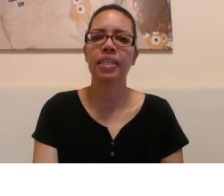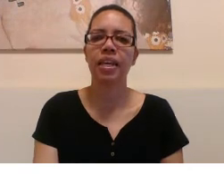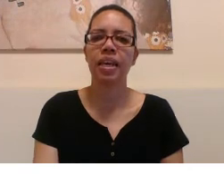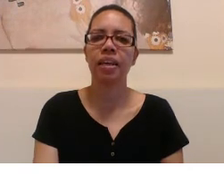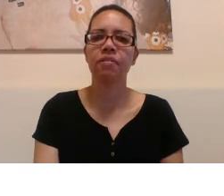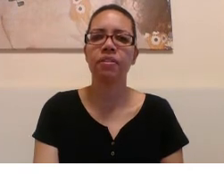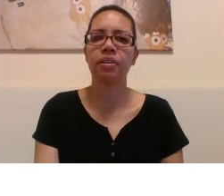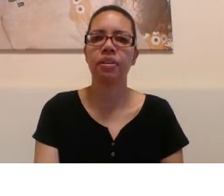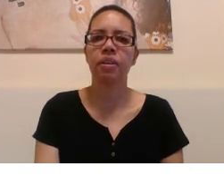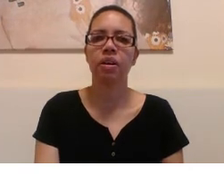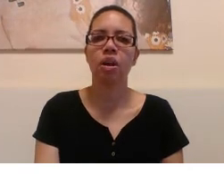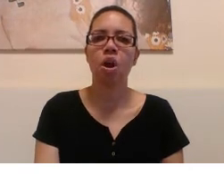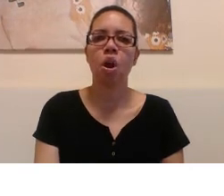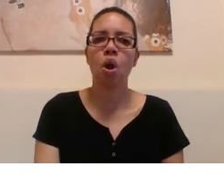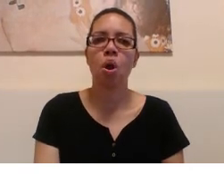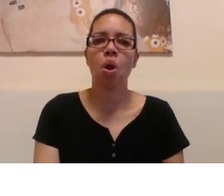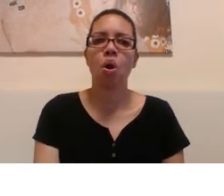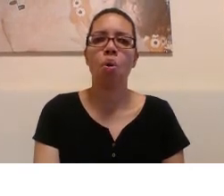He saved